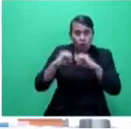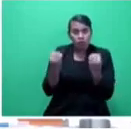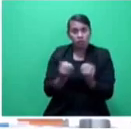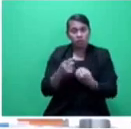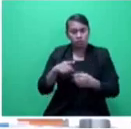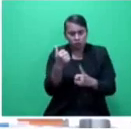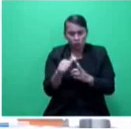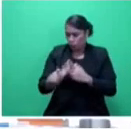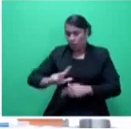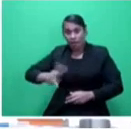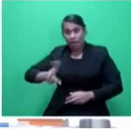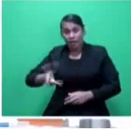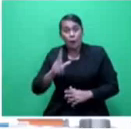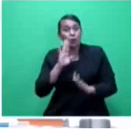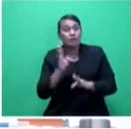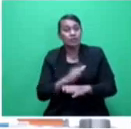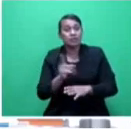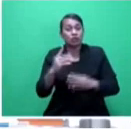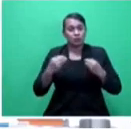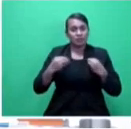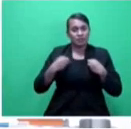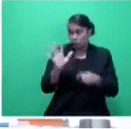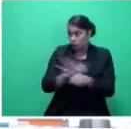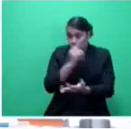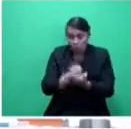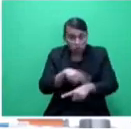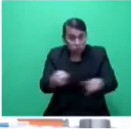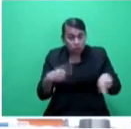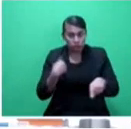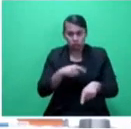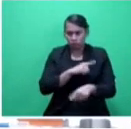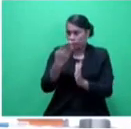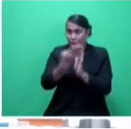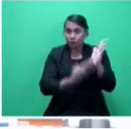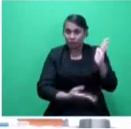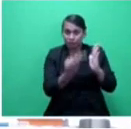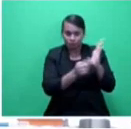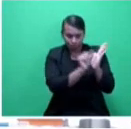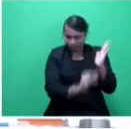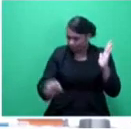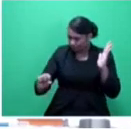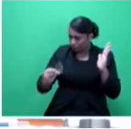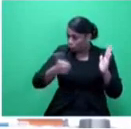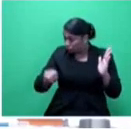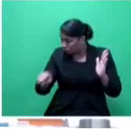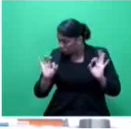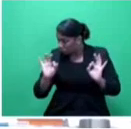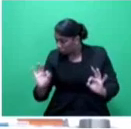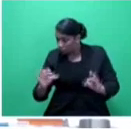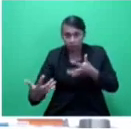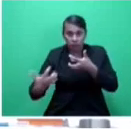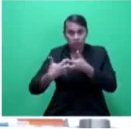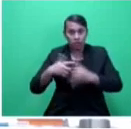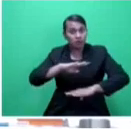that we don't go out and just get all this money for budget but actually aren't able to deliver. So yes, as has been